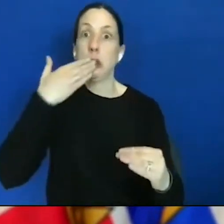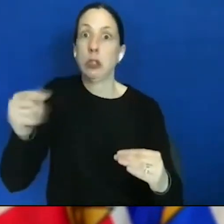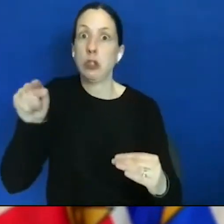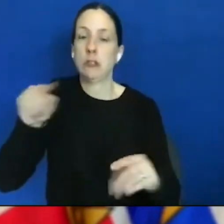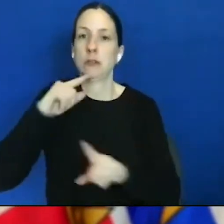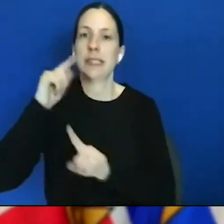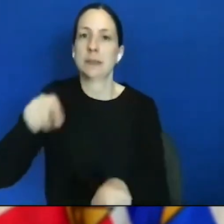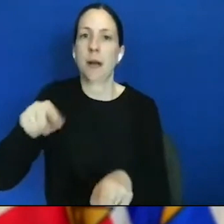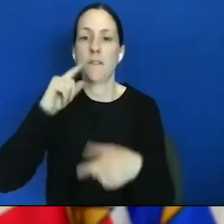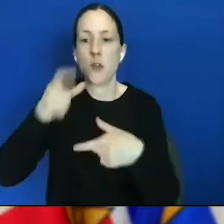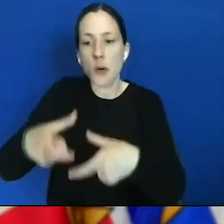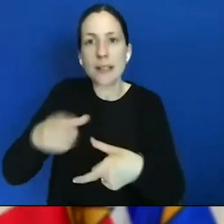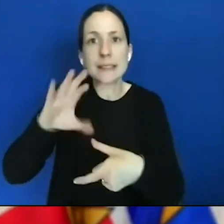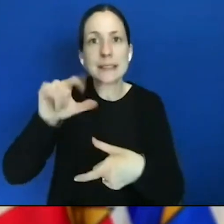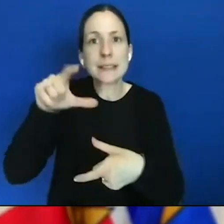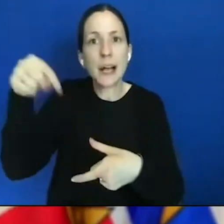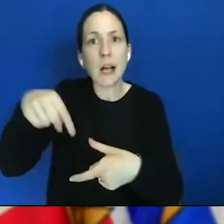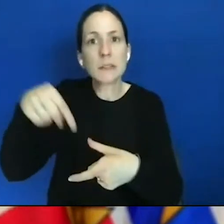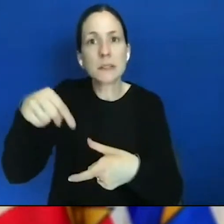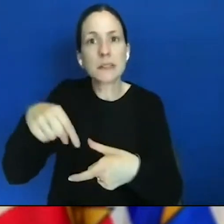body needs for a longer term